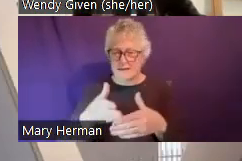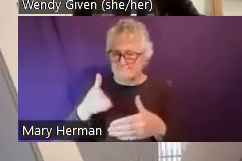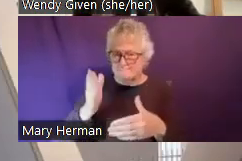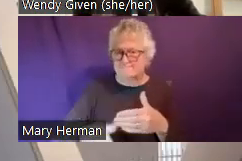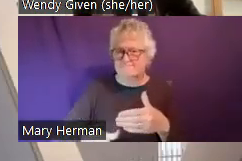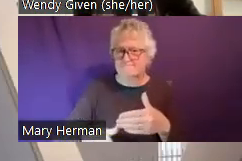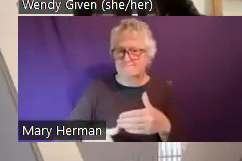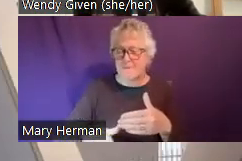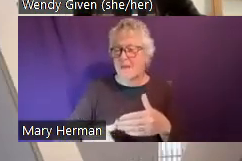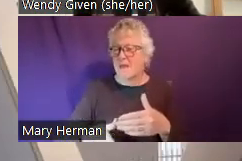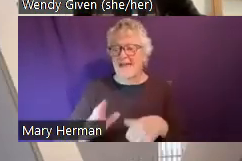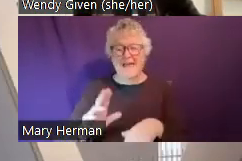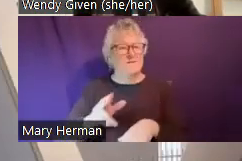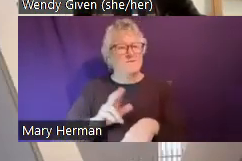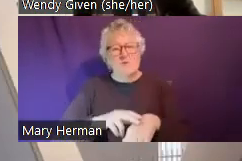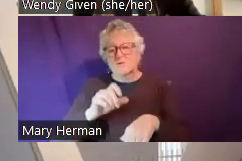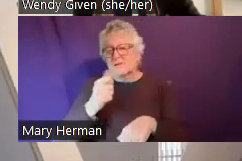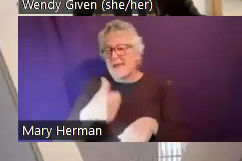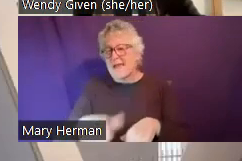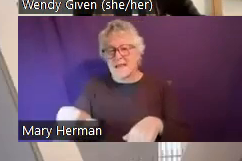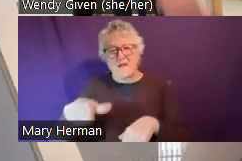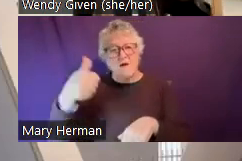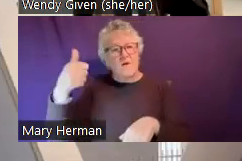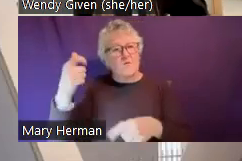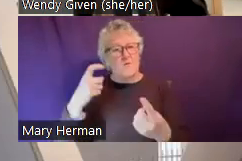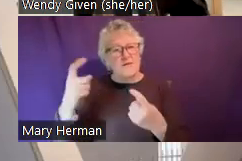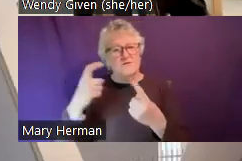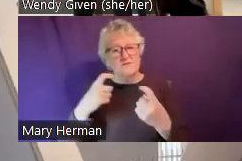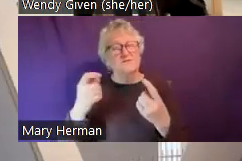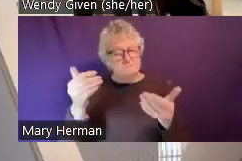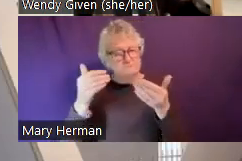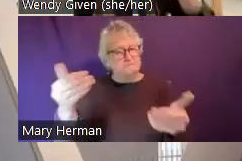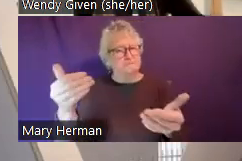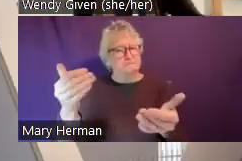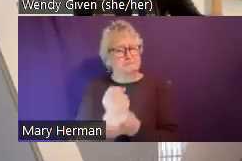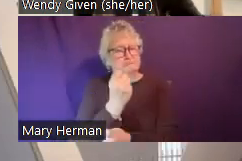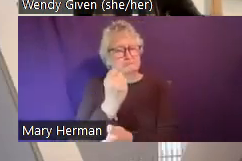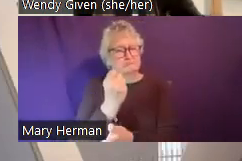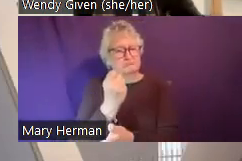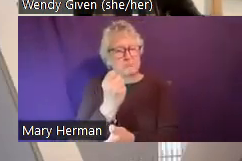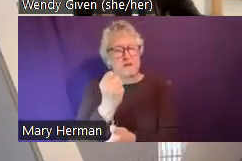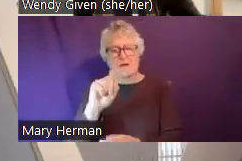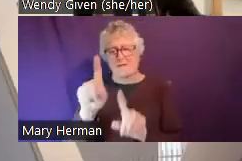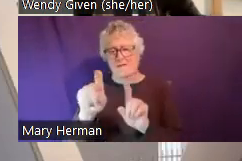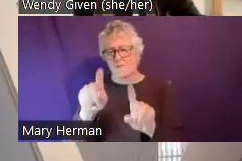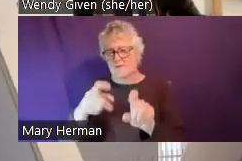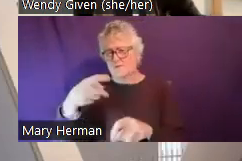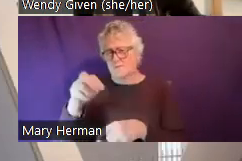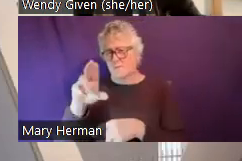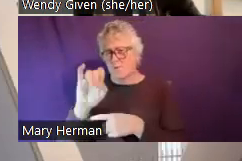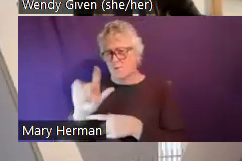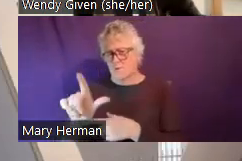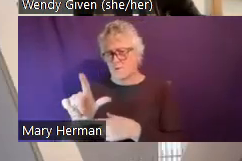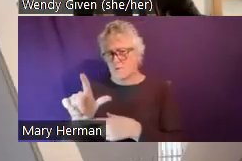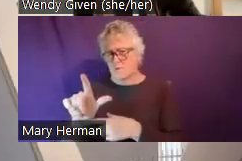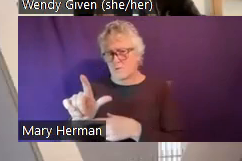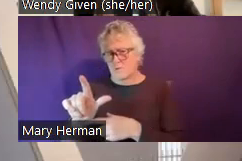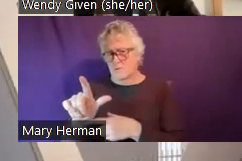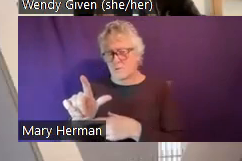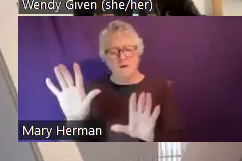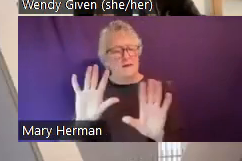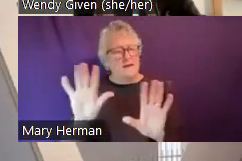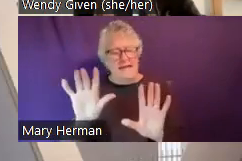course, if you have more questions, use that question portal. You know, don't